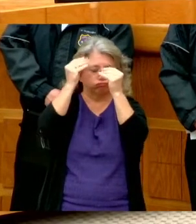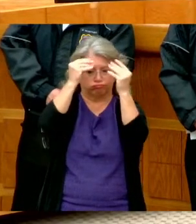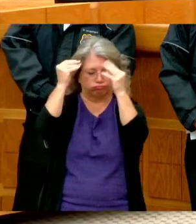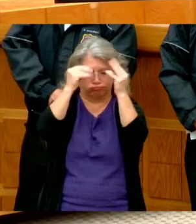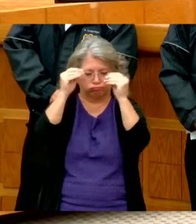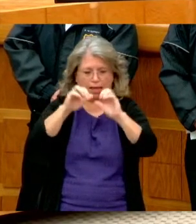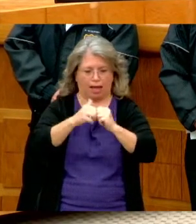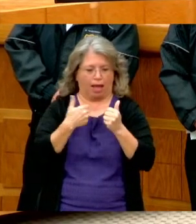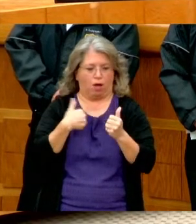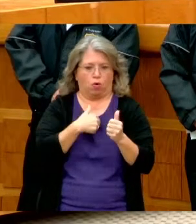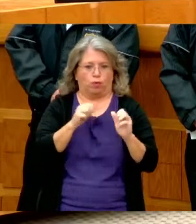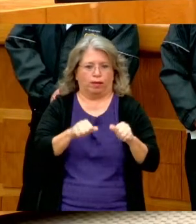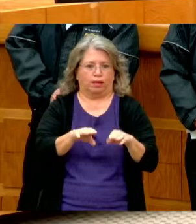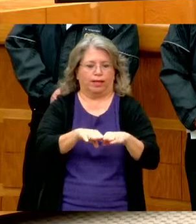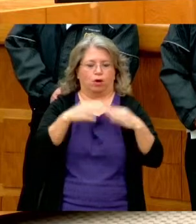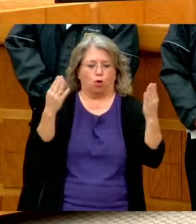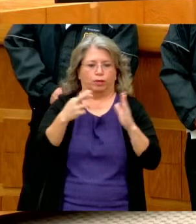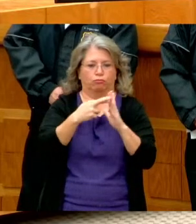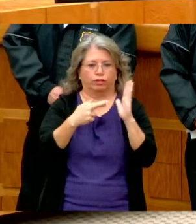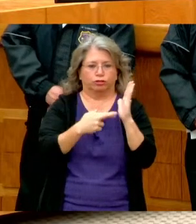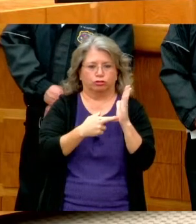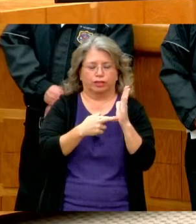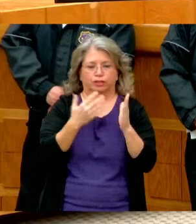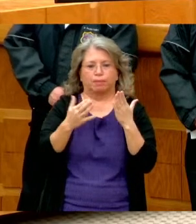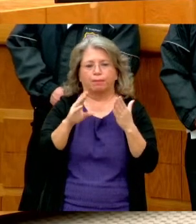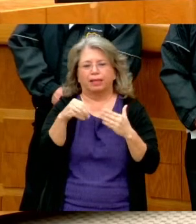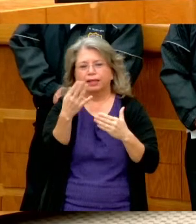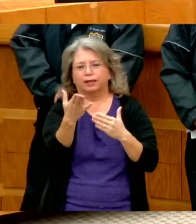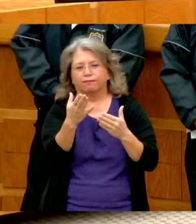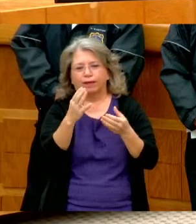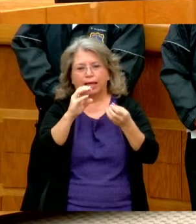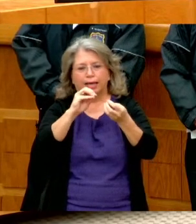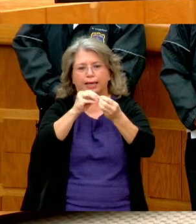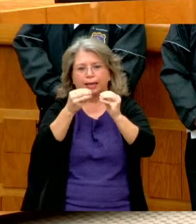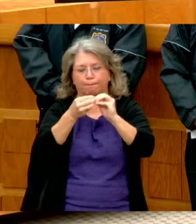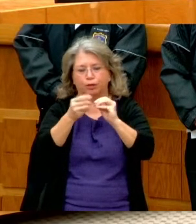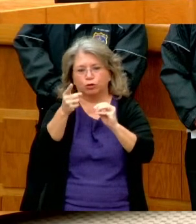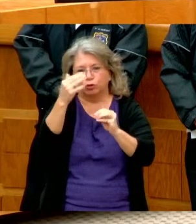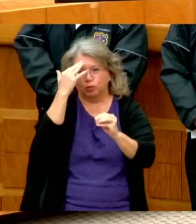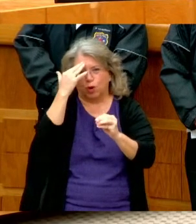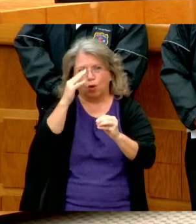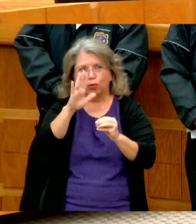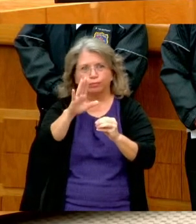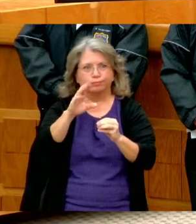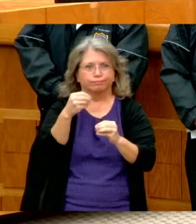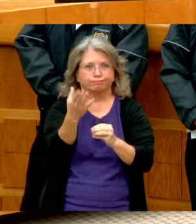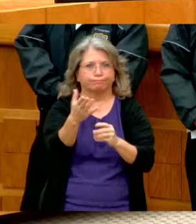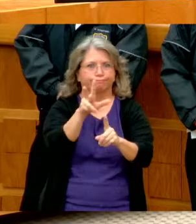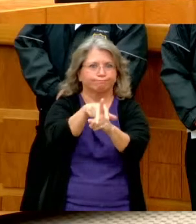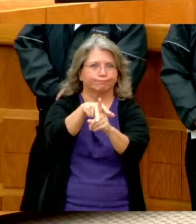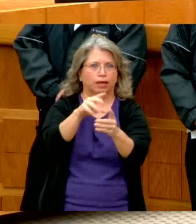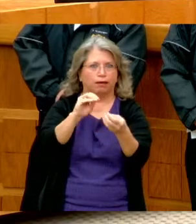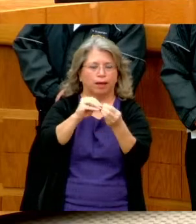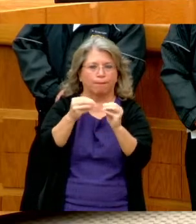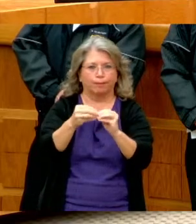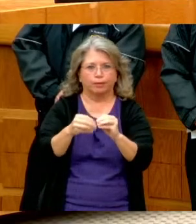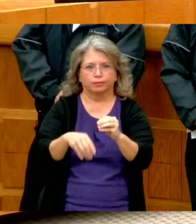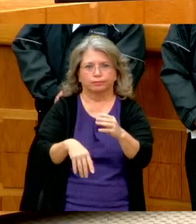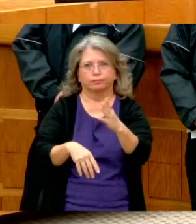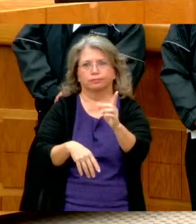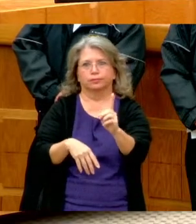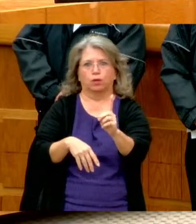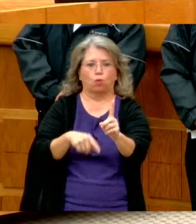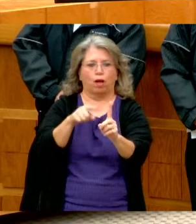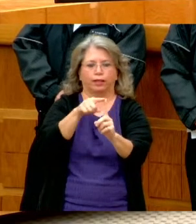can open up registration and maybe give you a number so that you know if your number is between, 1 and